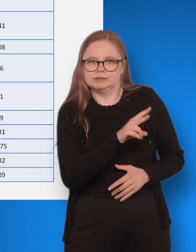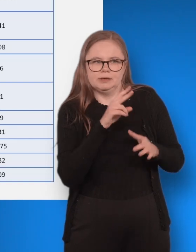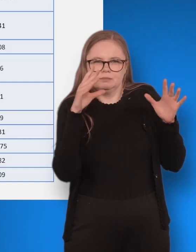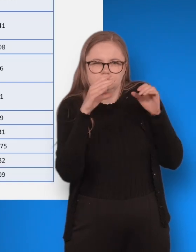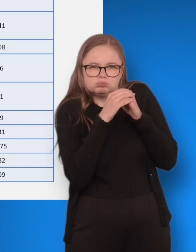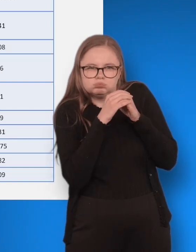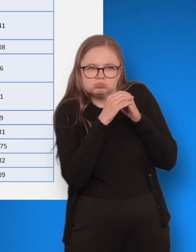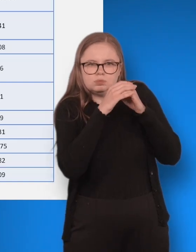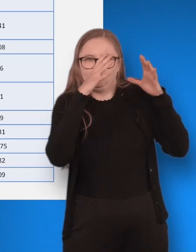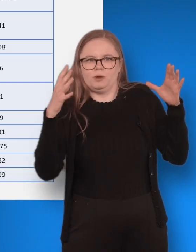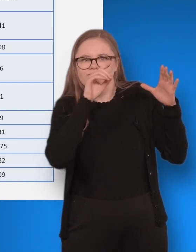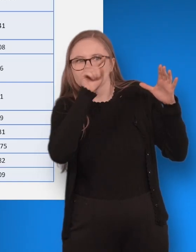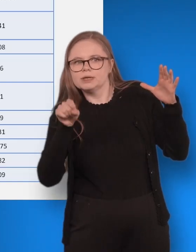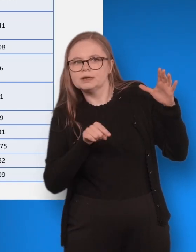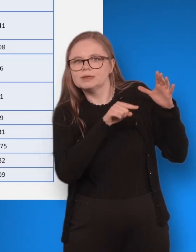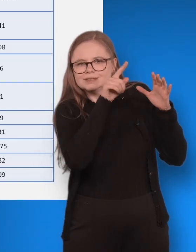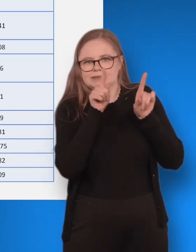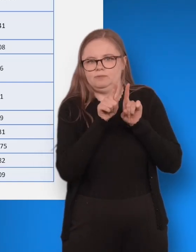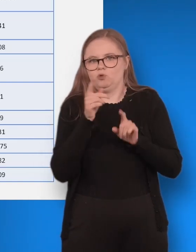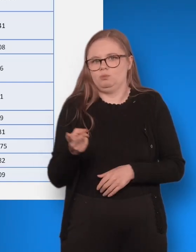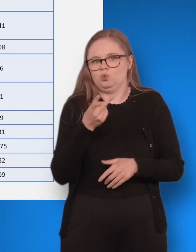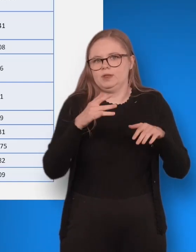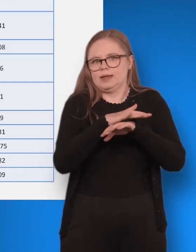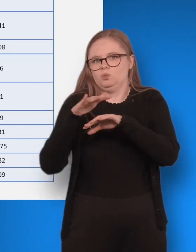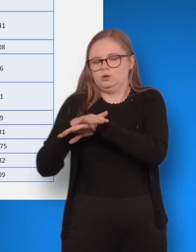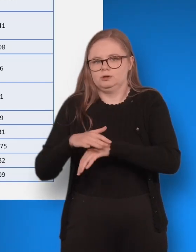periphery structure for both of the networks.